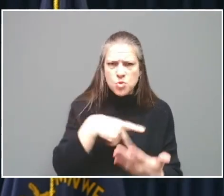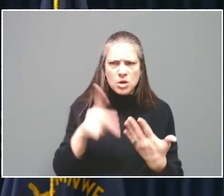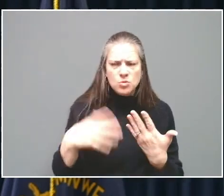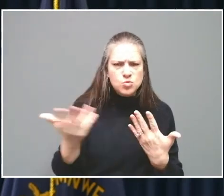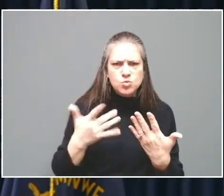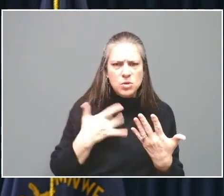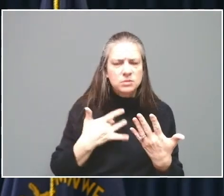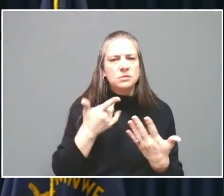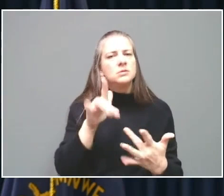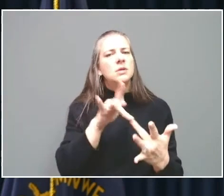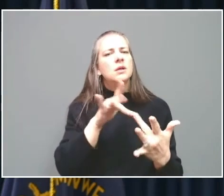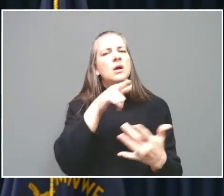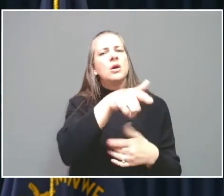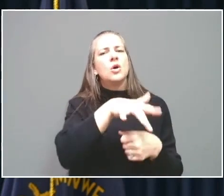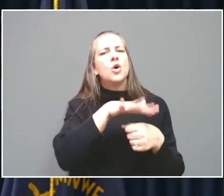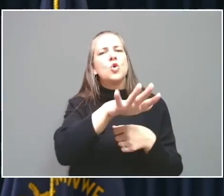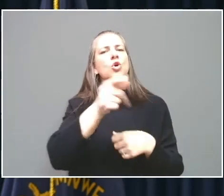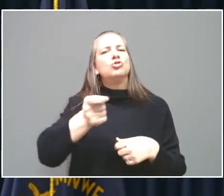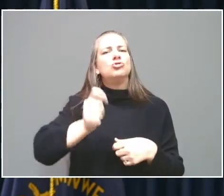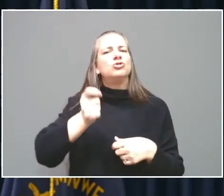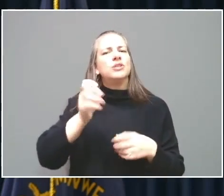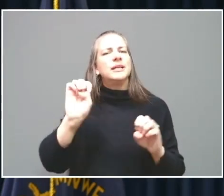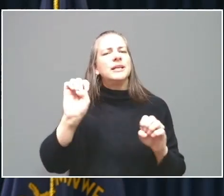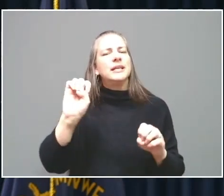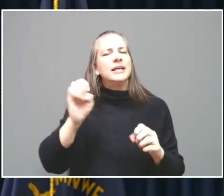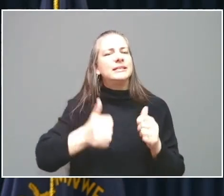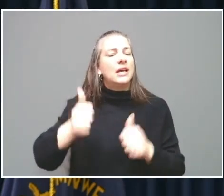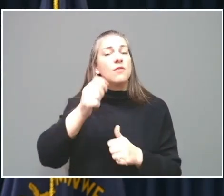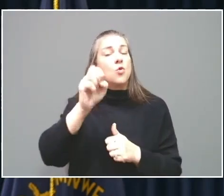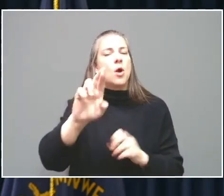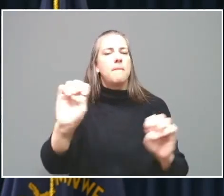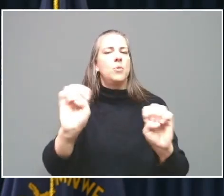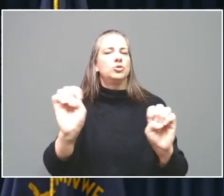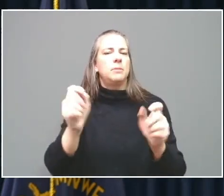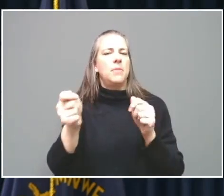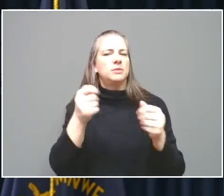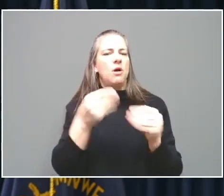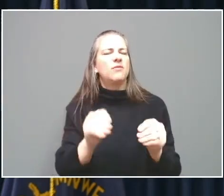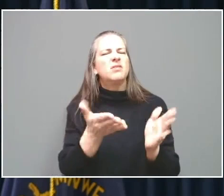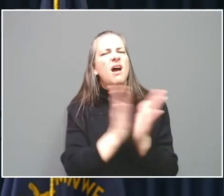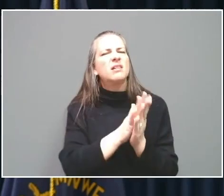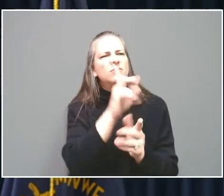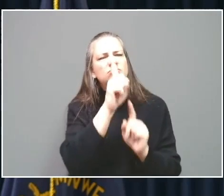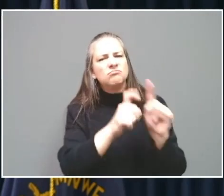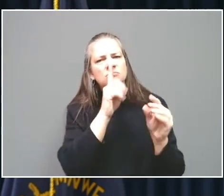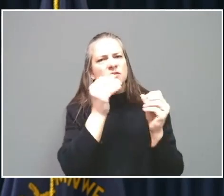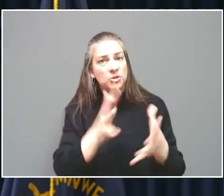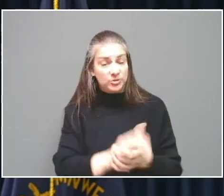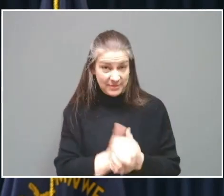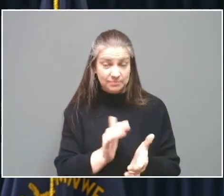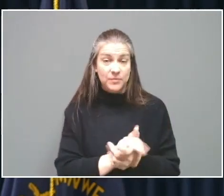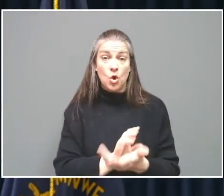contact their local judge executive or emergency management office for information. Today, we have 4 new awards to